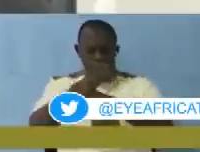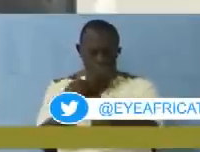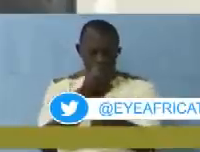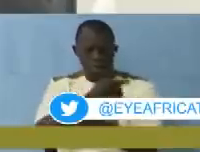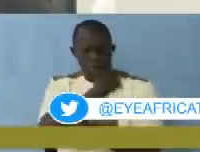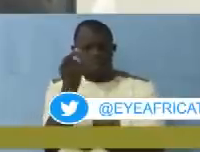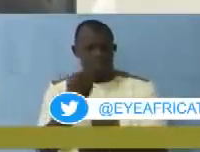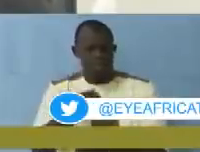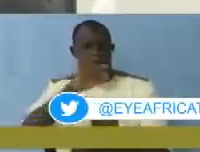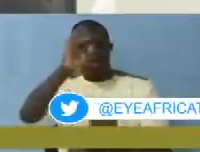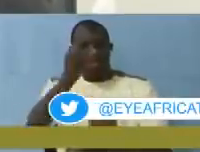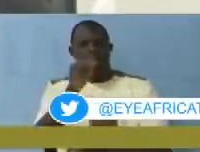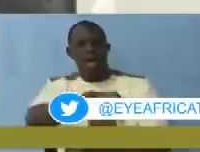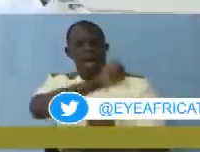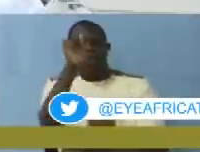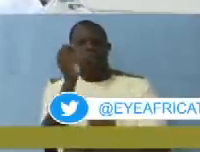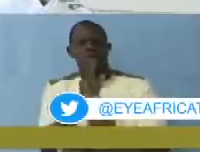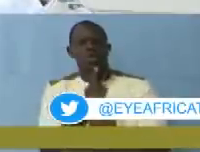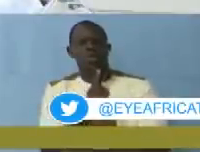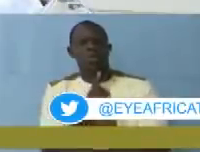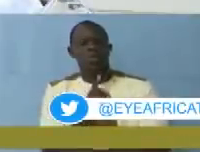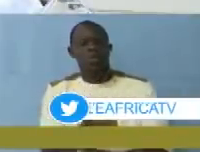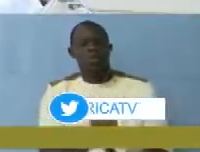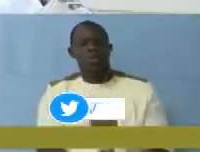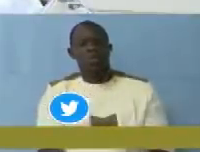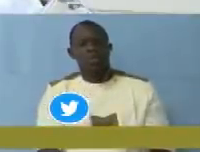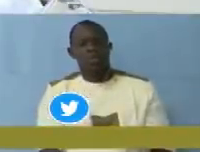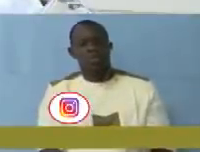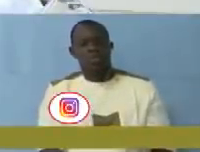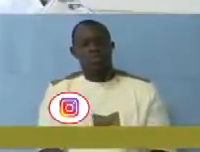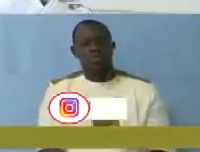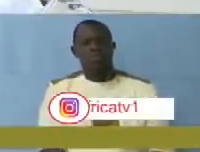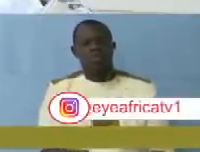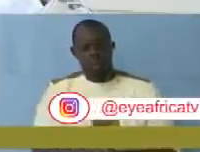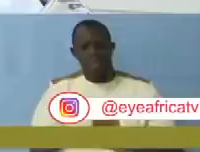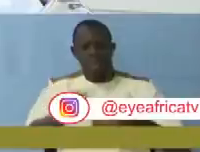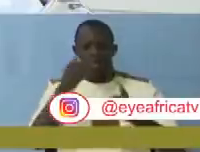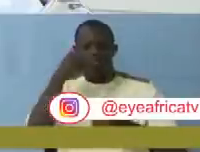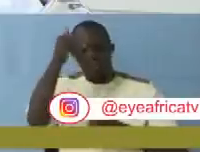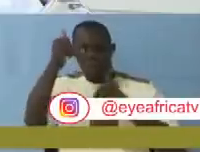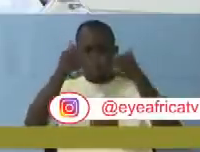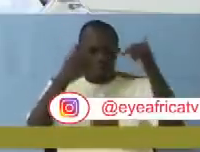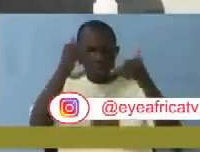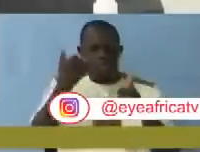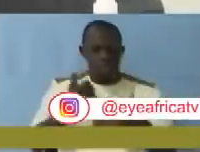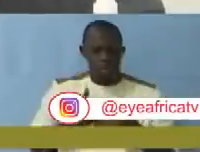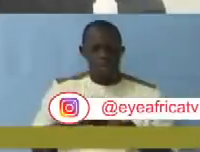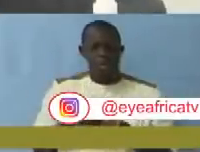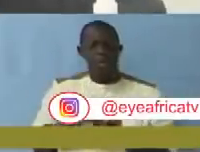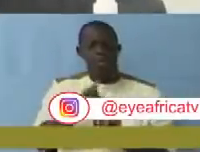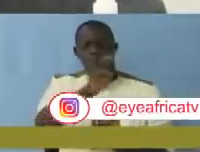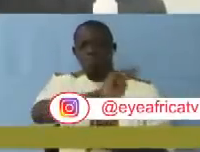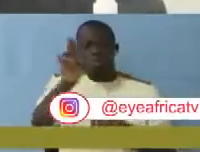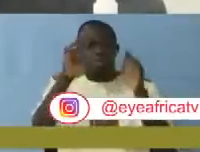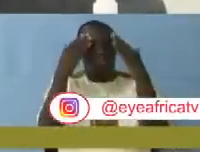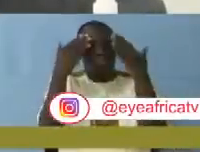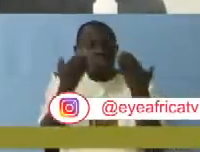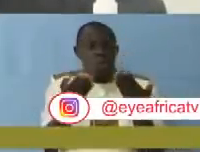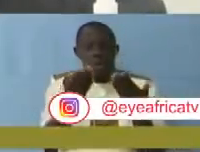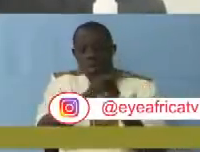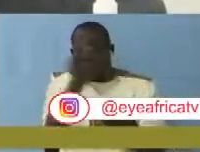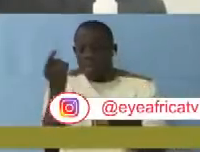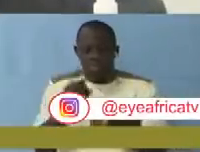Yes, and then? Calling people. So you did not even know that they were arrested?